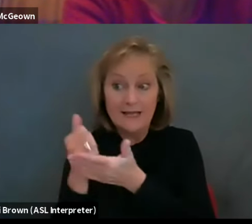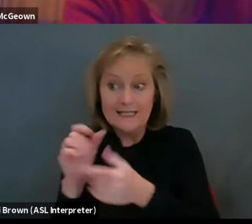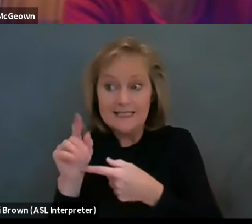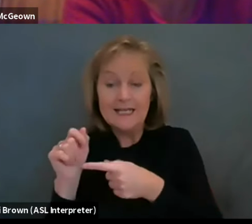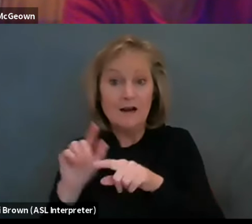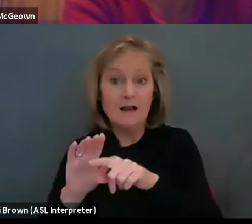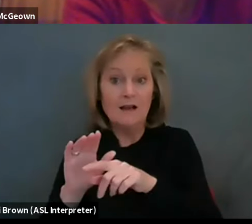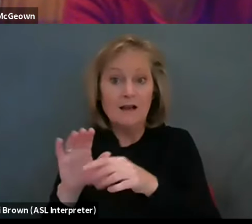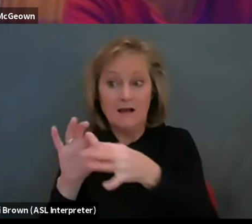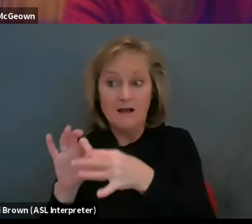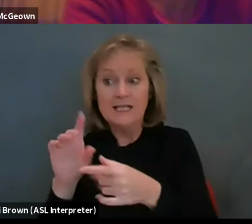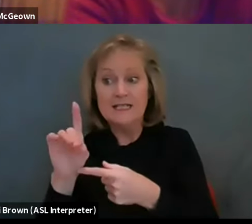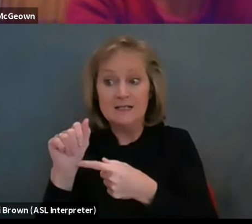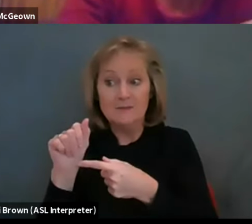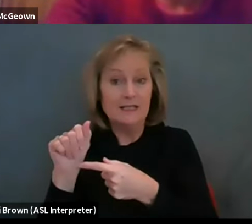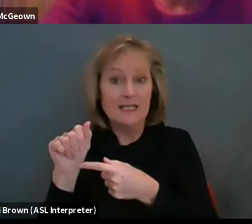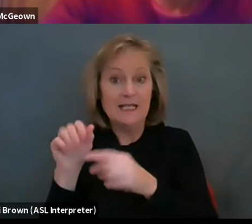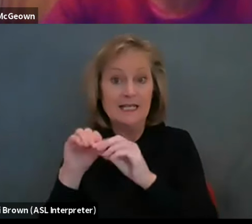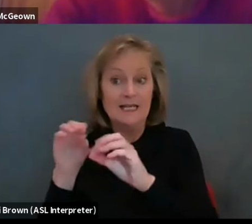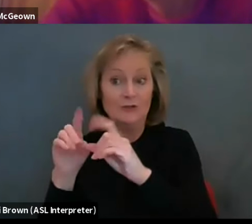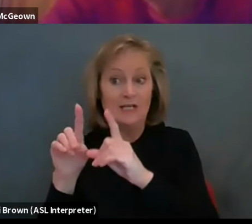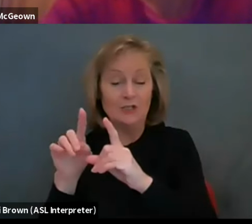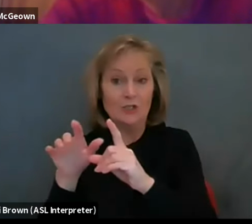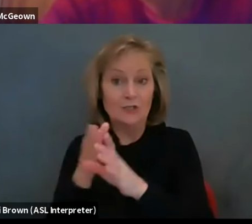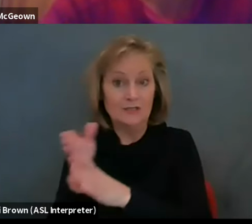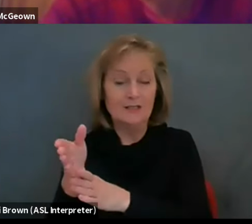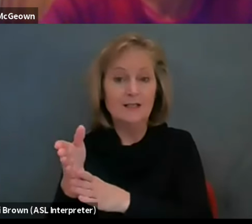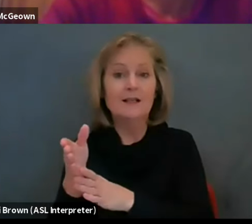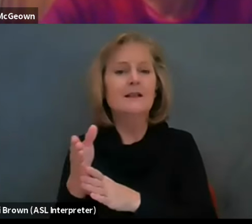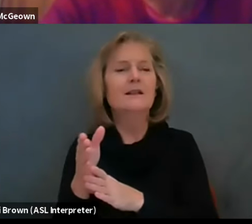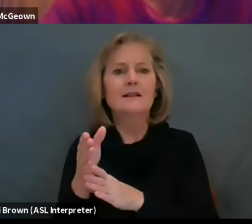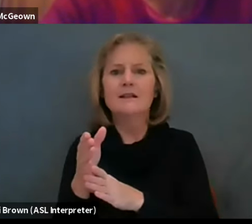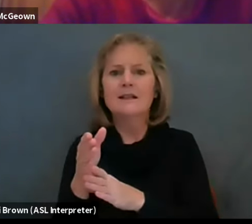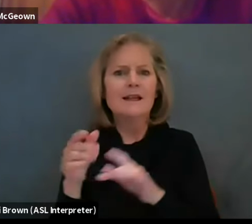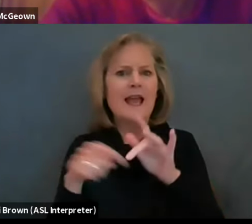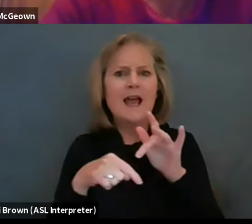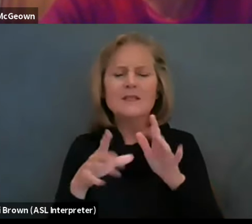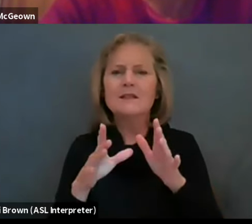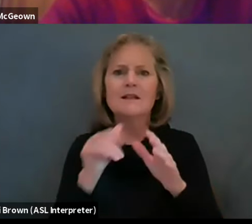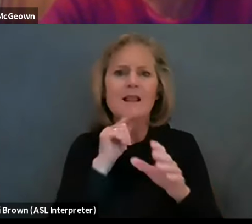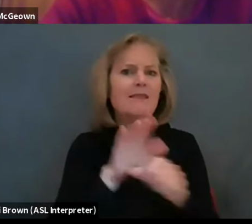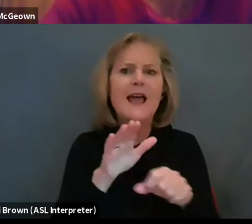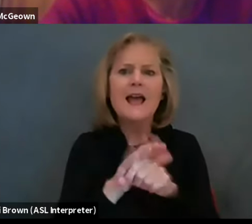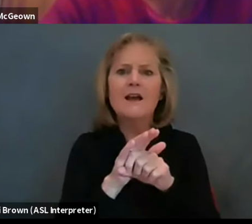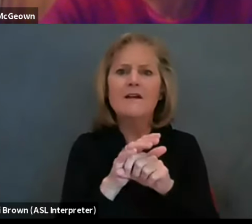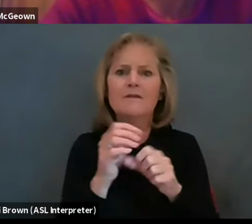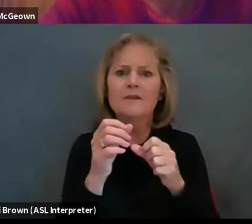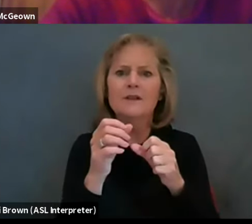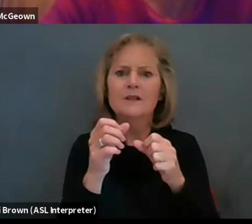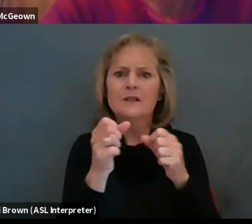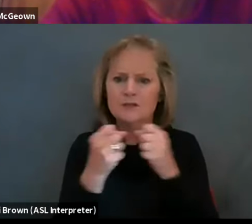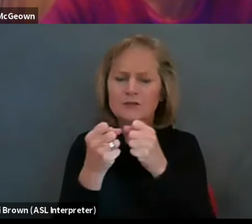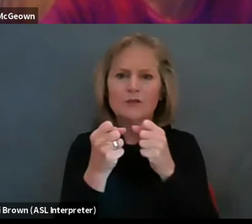on disability in the education sector is the absence or lack of unified framework